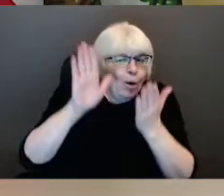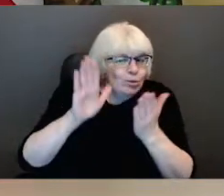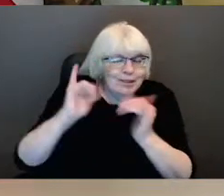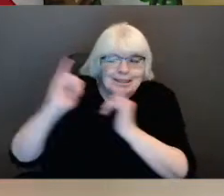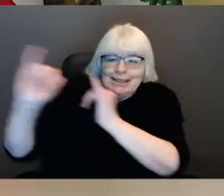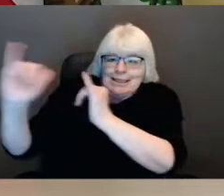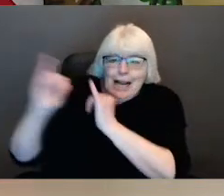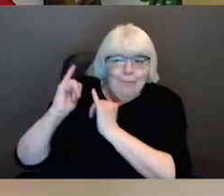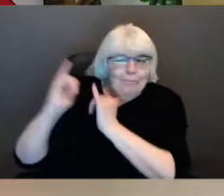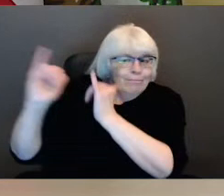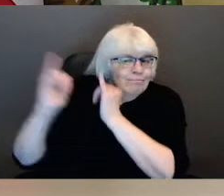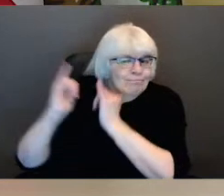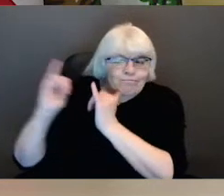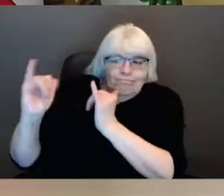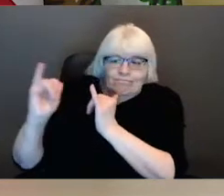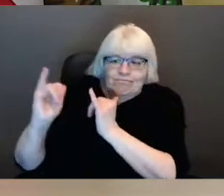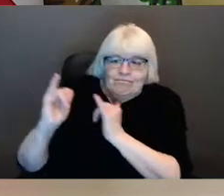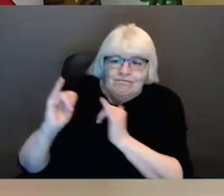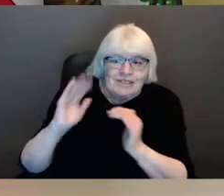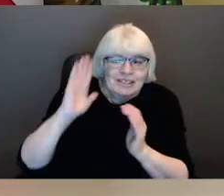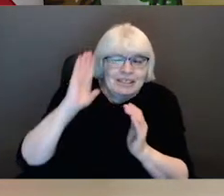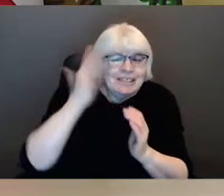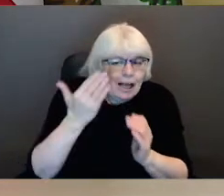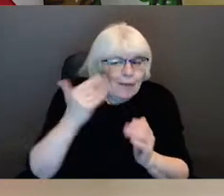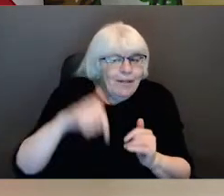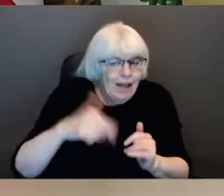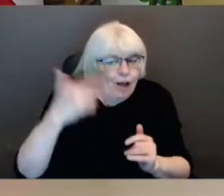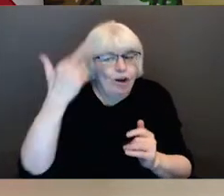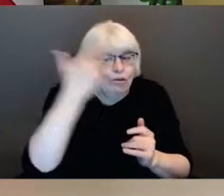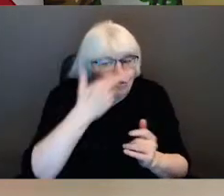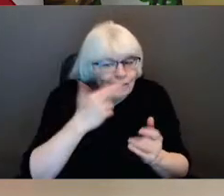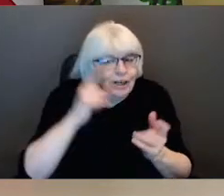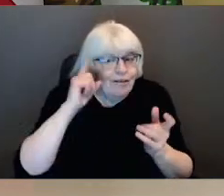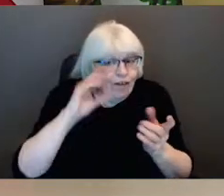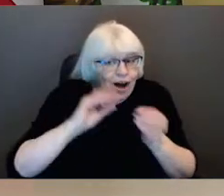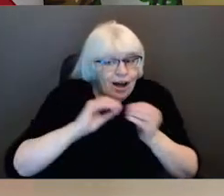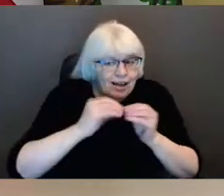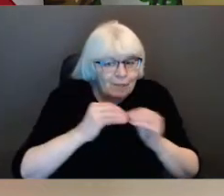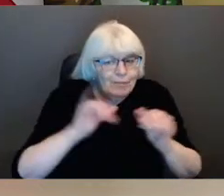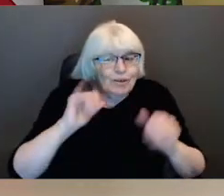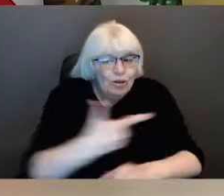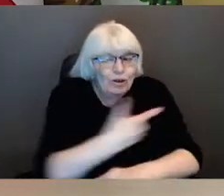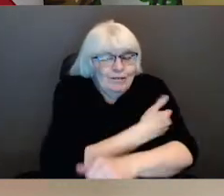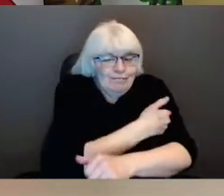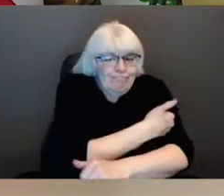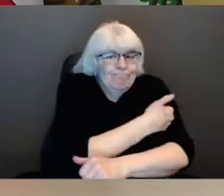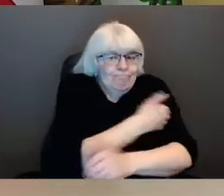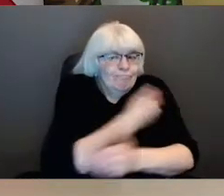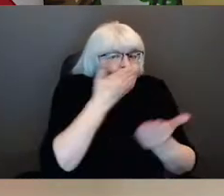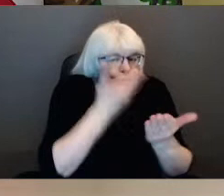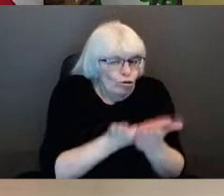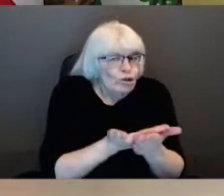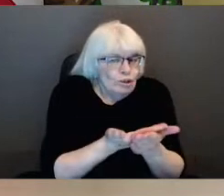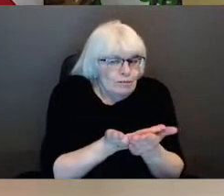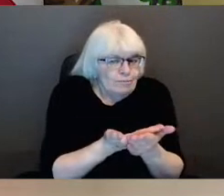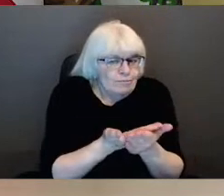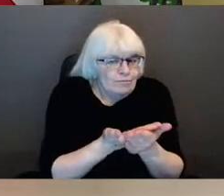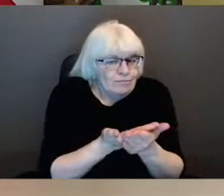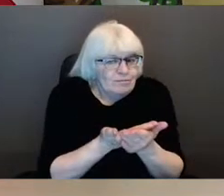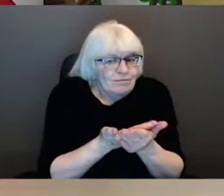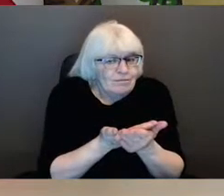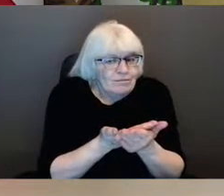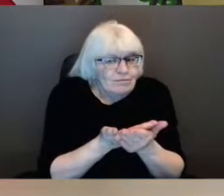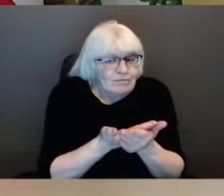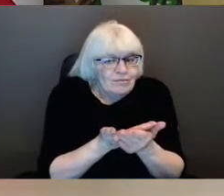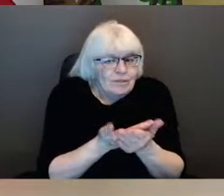rates. And so even some of the looking at certain schools that they need to may be something that they